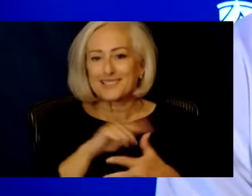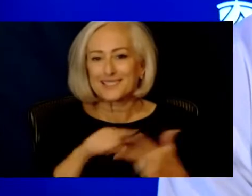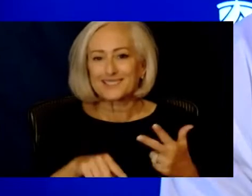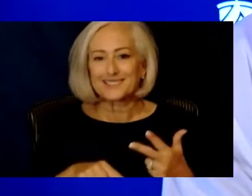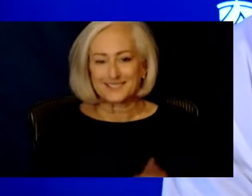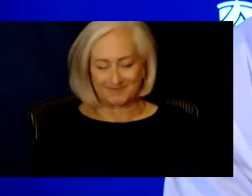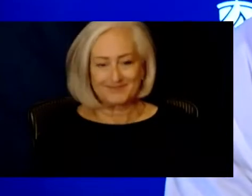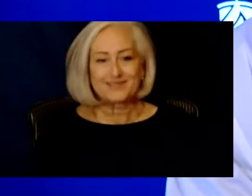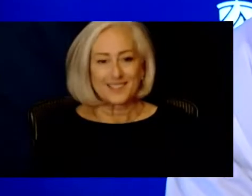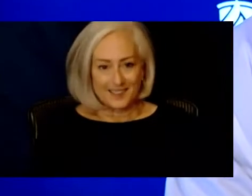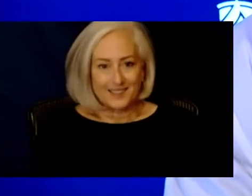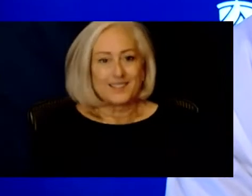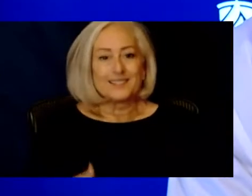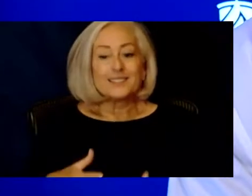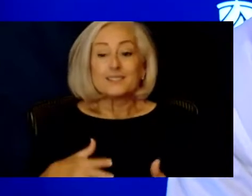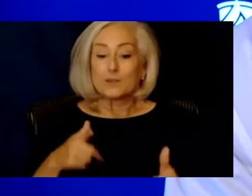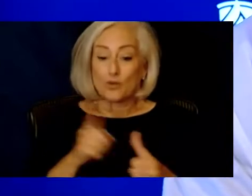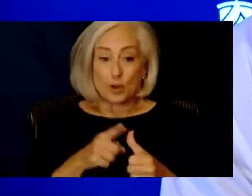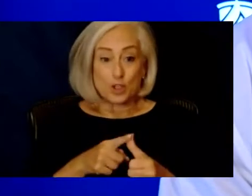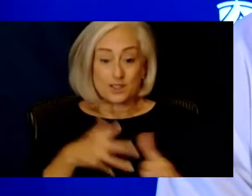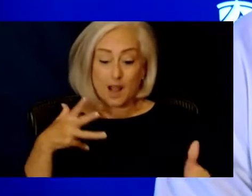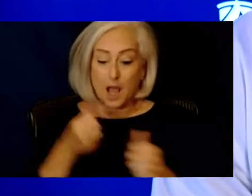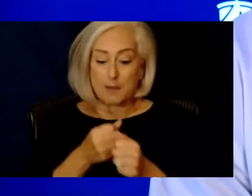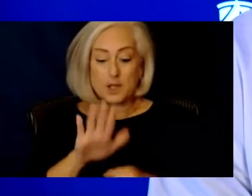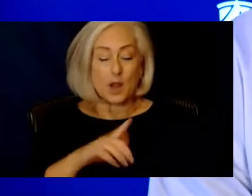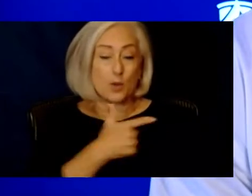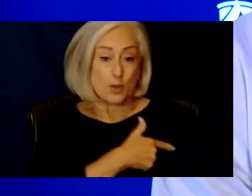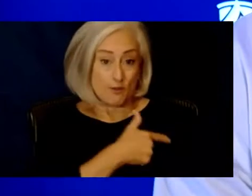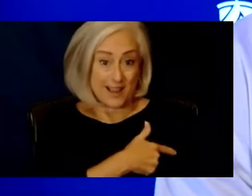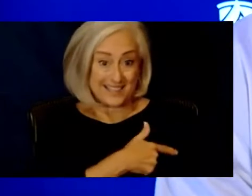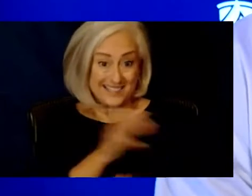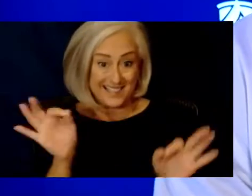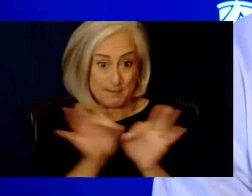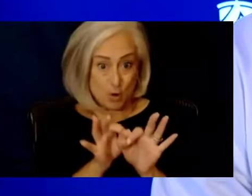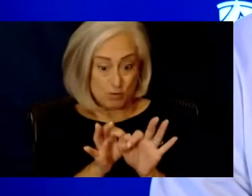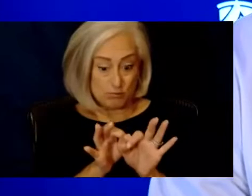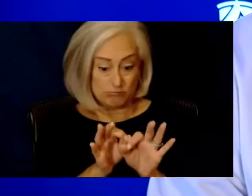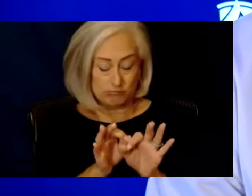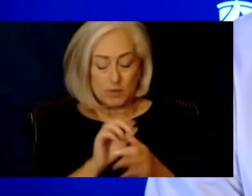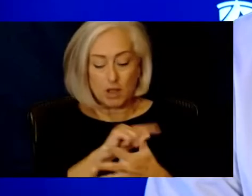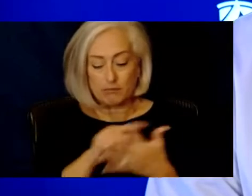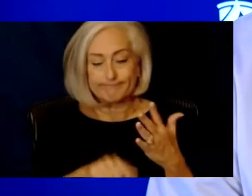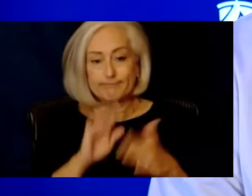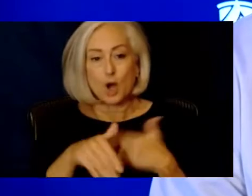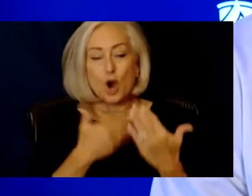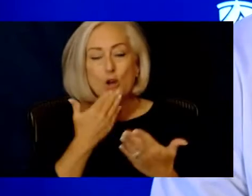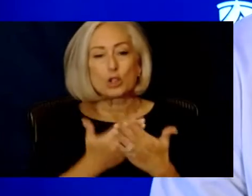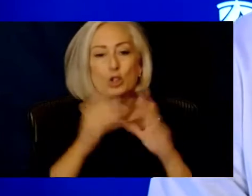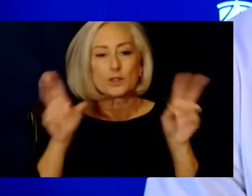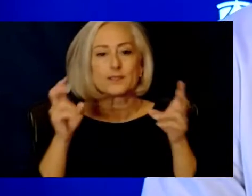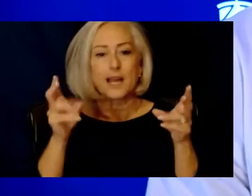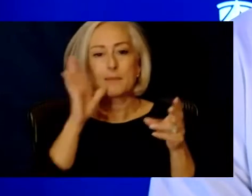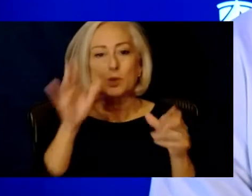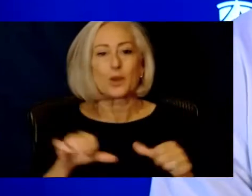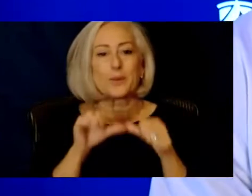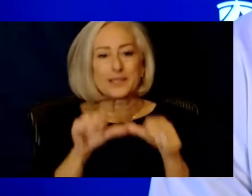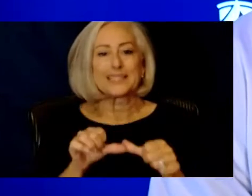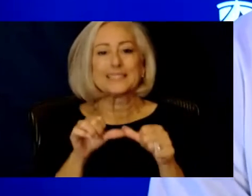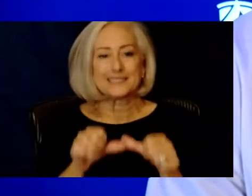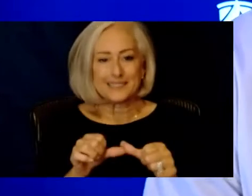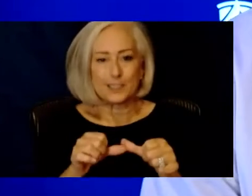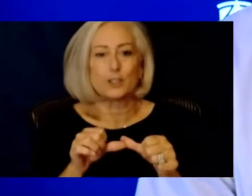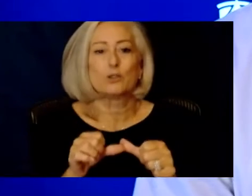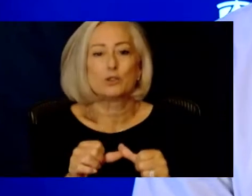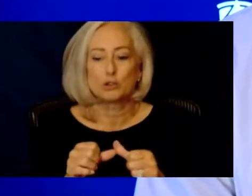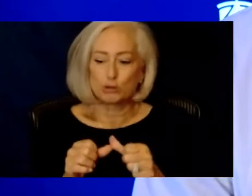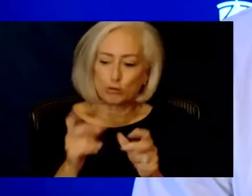Be up to date with your vaccine. I think these are all good topics, and we will continue to be, just as you said, keeping